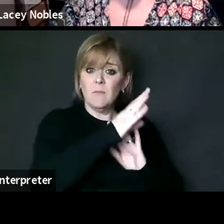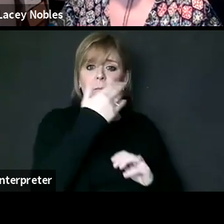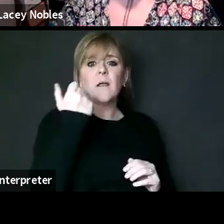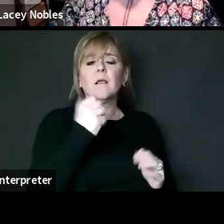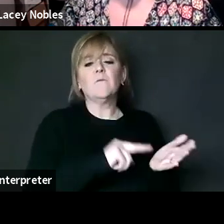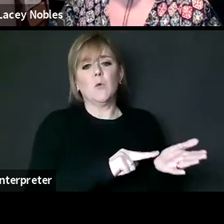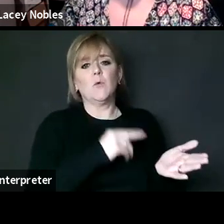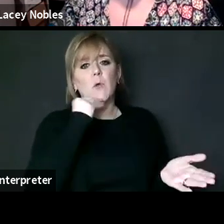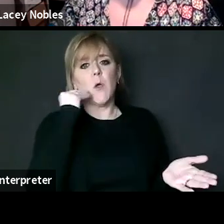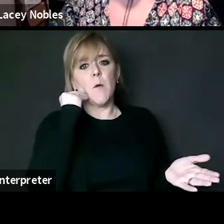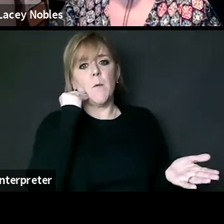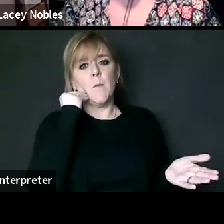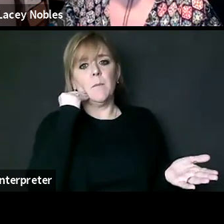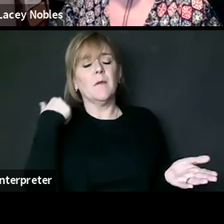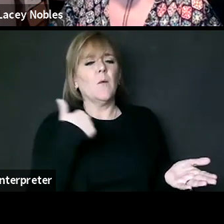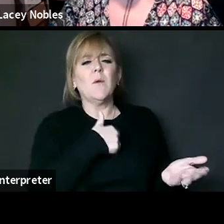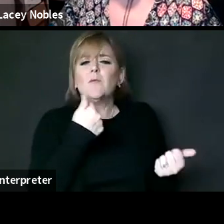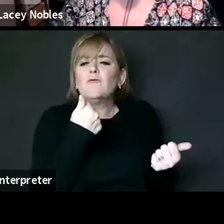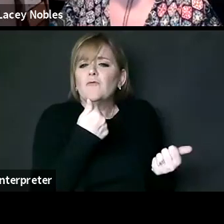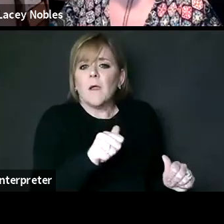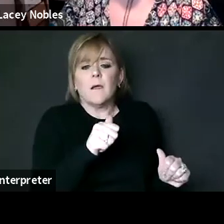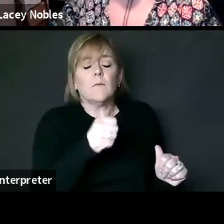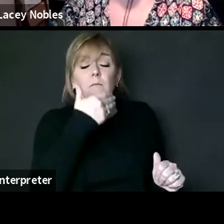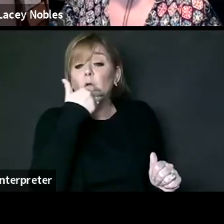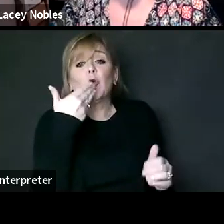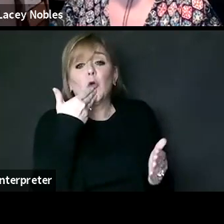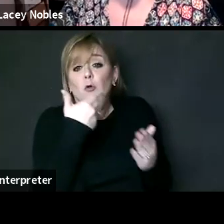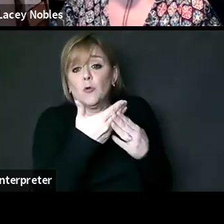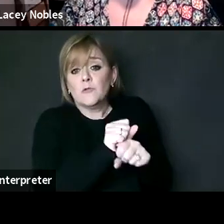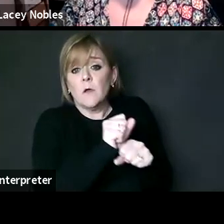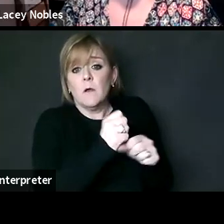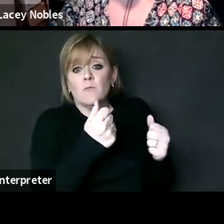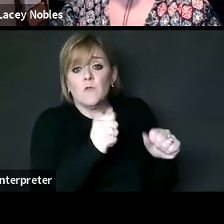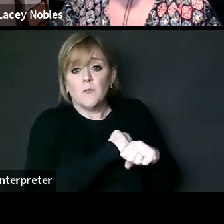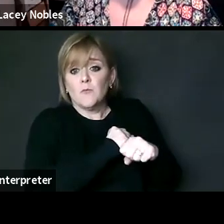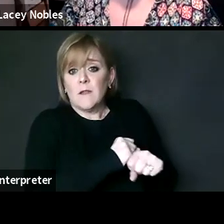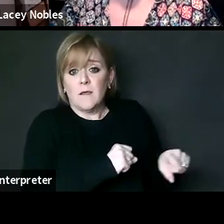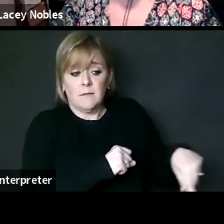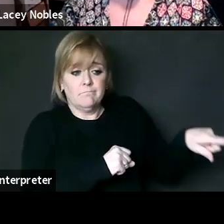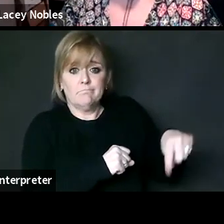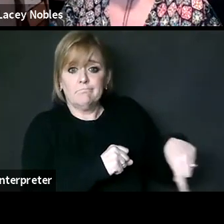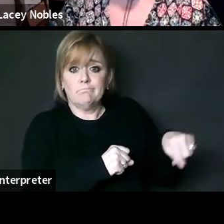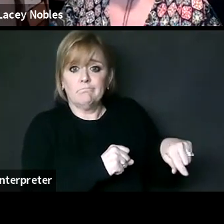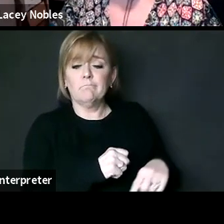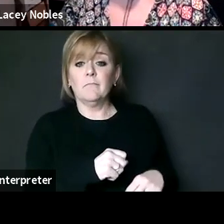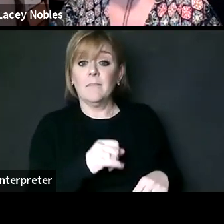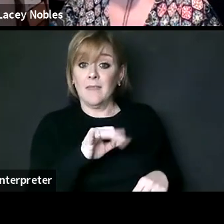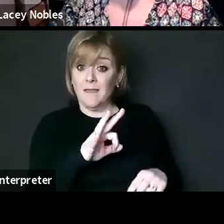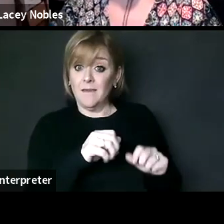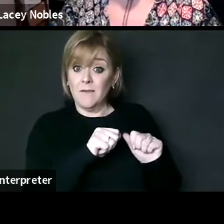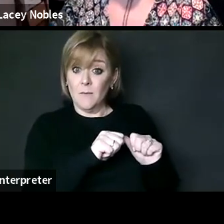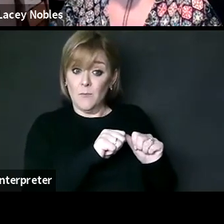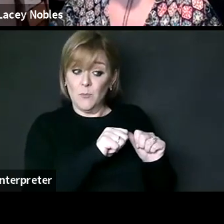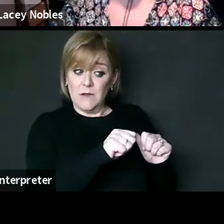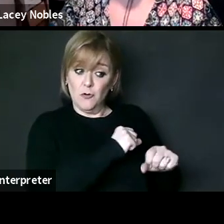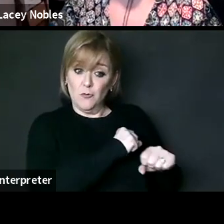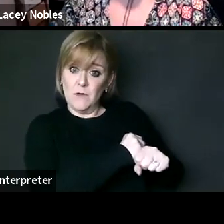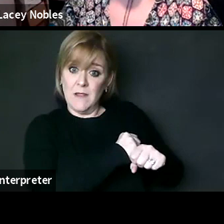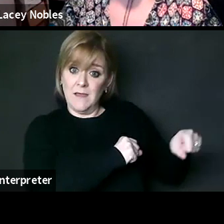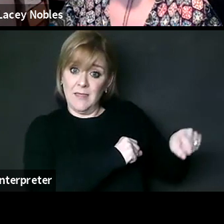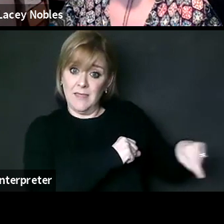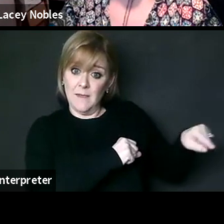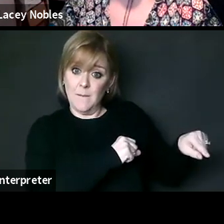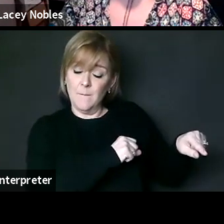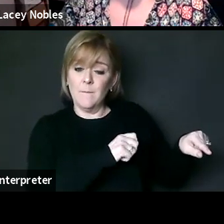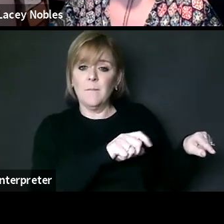done a great job of trying to protect those individuals. And hopefully, if we can continue to protect those individuals, the others won't